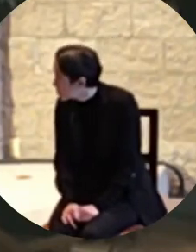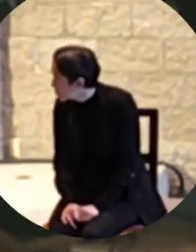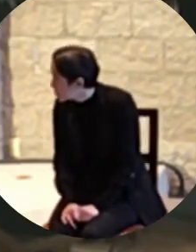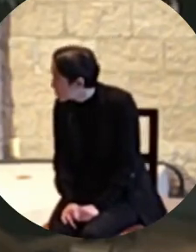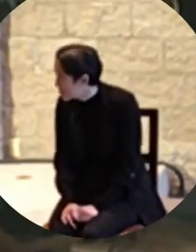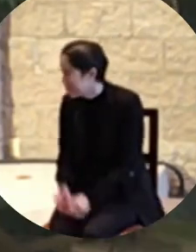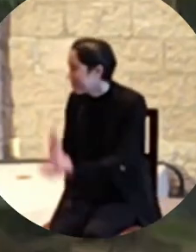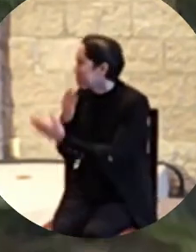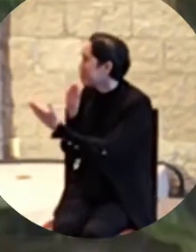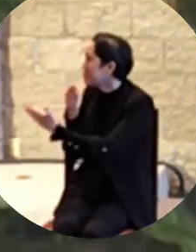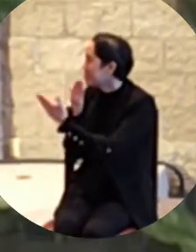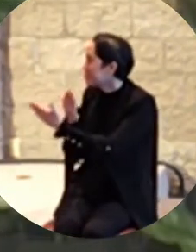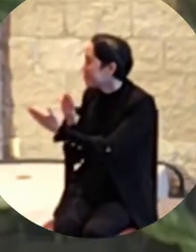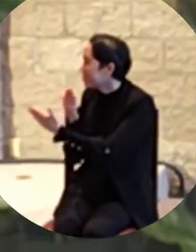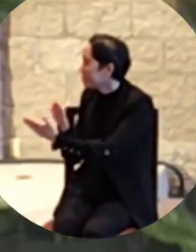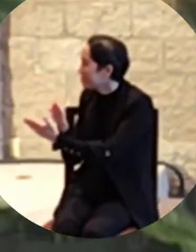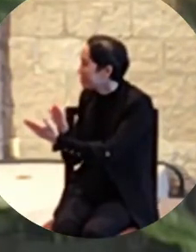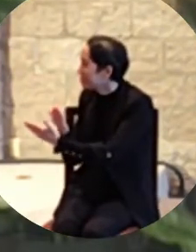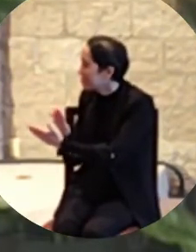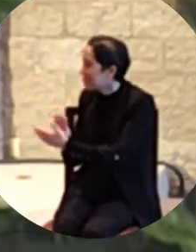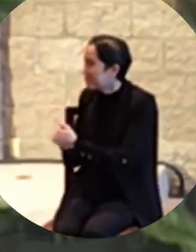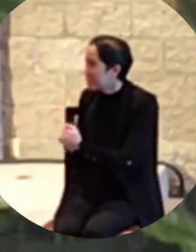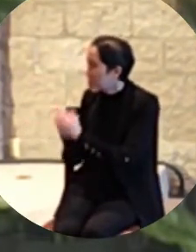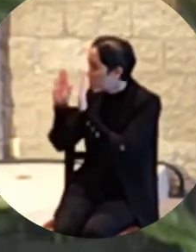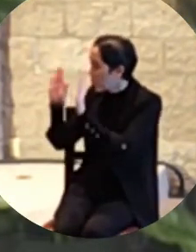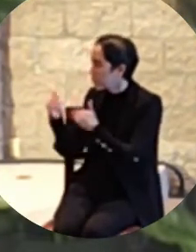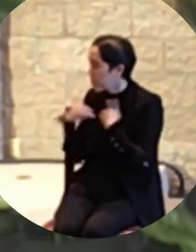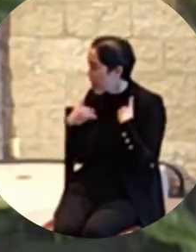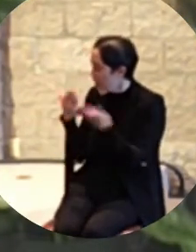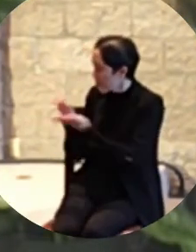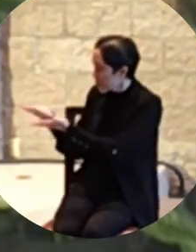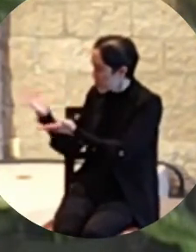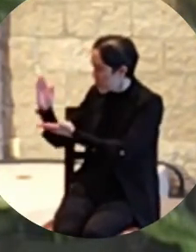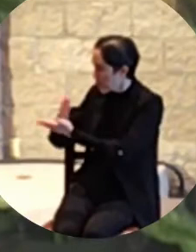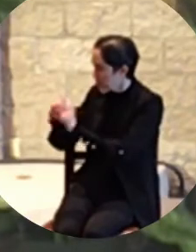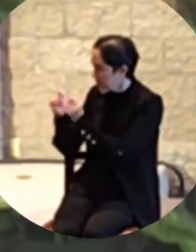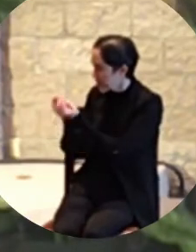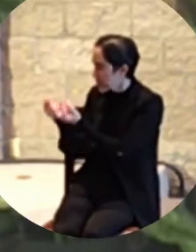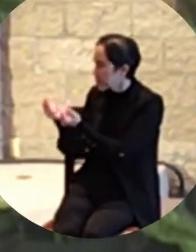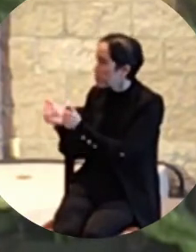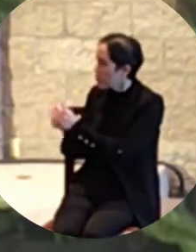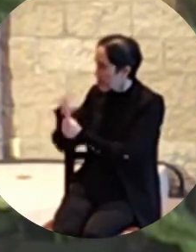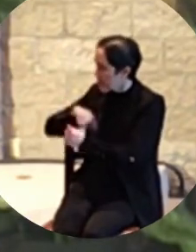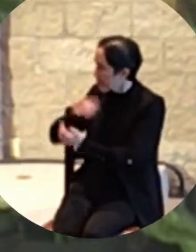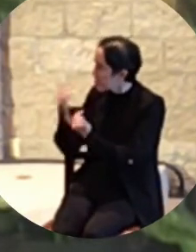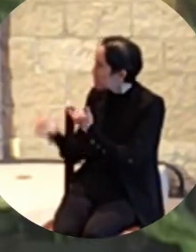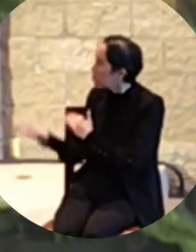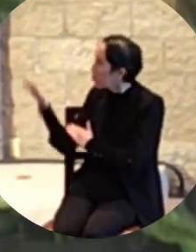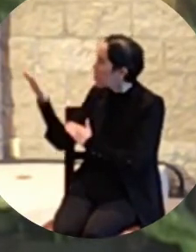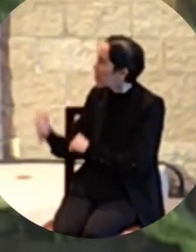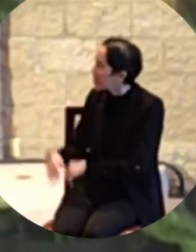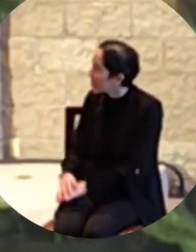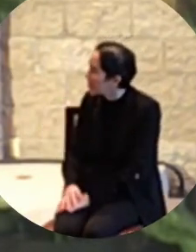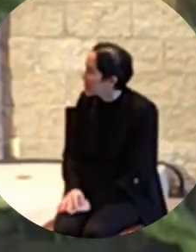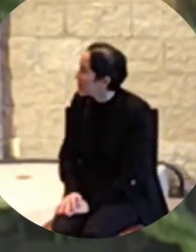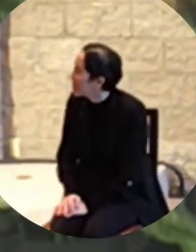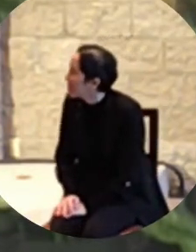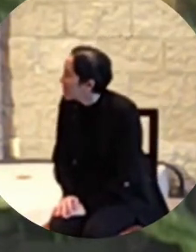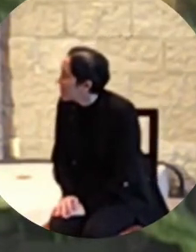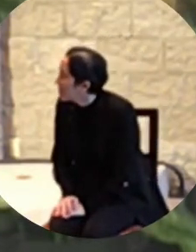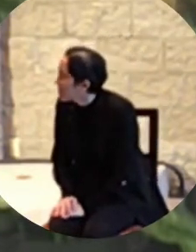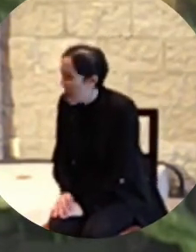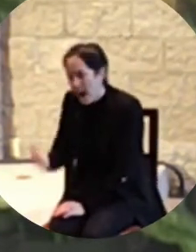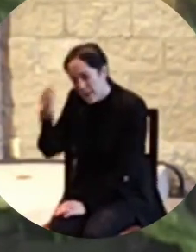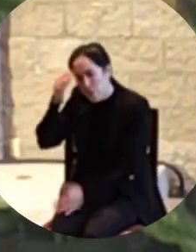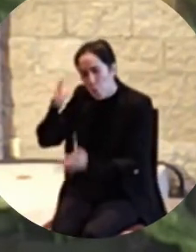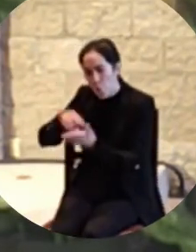Wow, thank you. Thank you very much. It's so good to have all of you with us this morning. You know, I knew what this meant. I knew what this meant. Sometimes I look at the